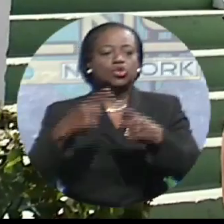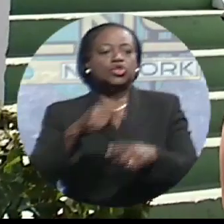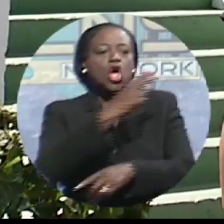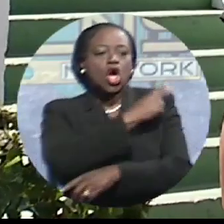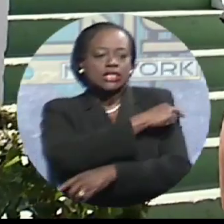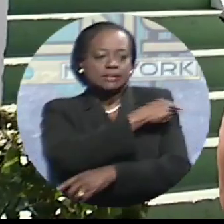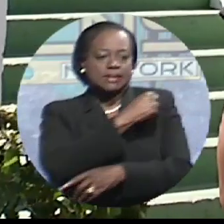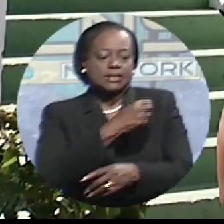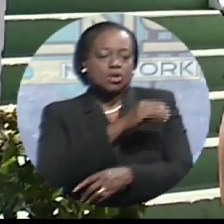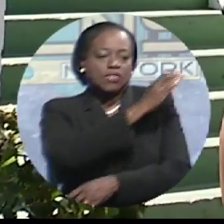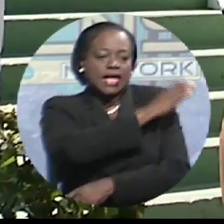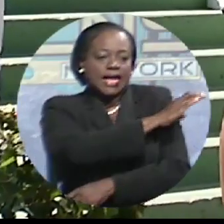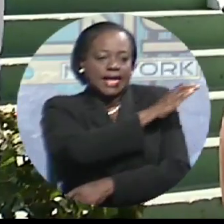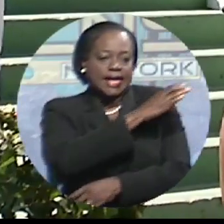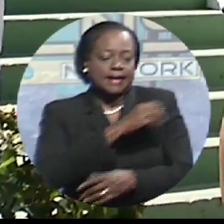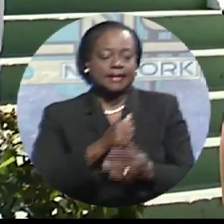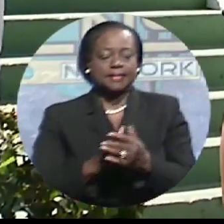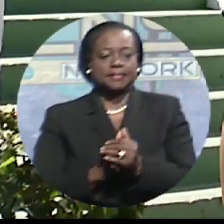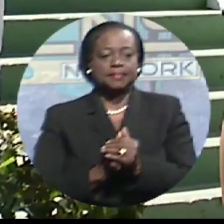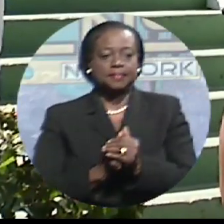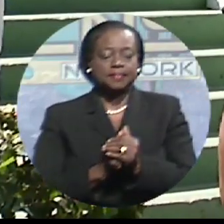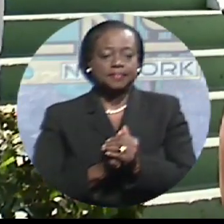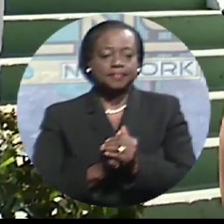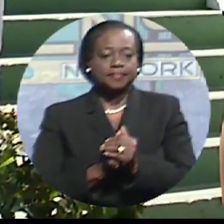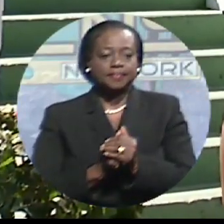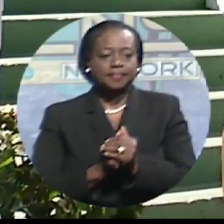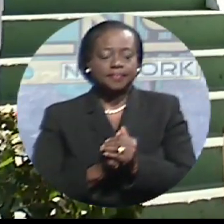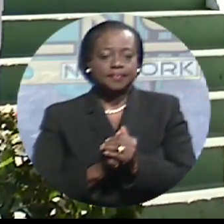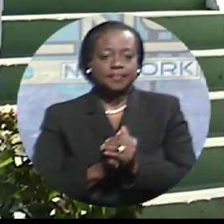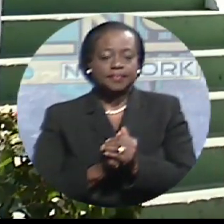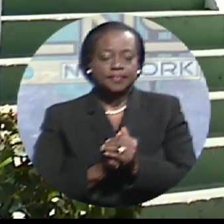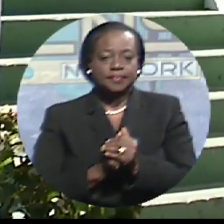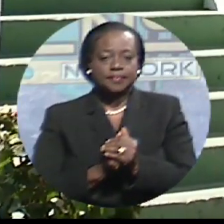healthcare facility. I'm Janaea Noel Ferguson, ZNS Network News.